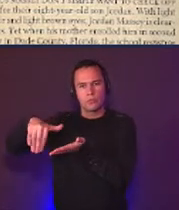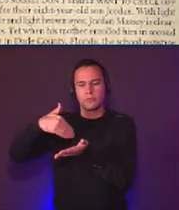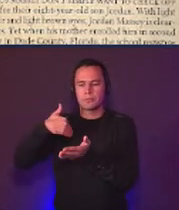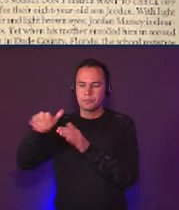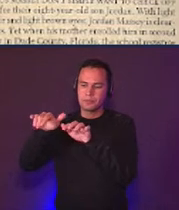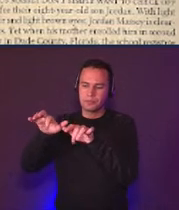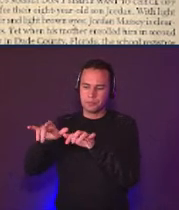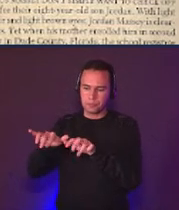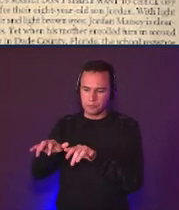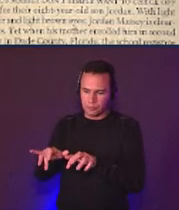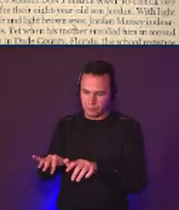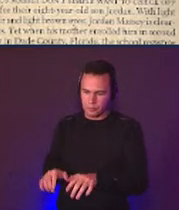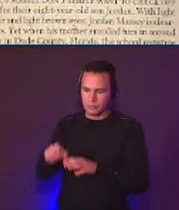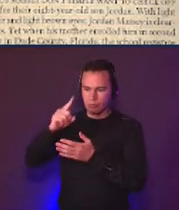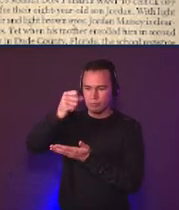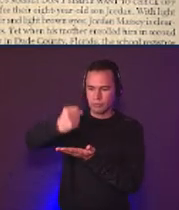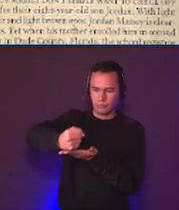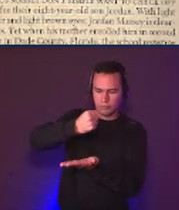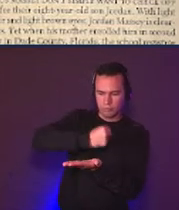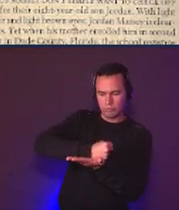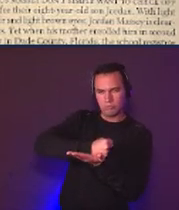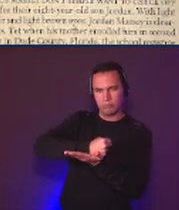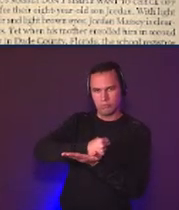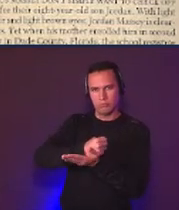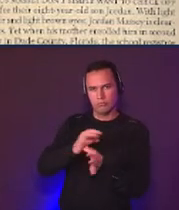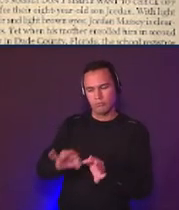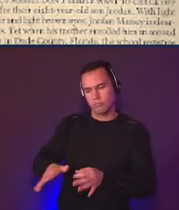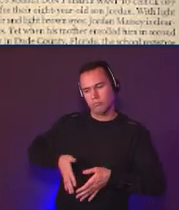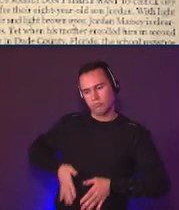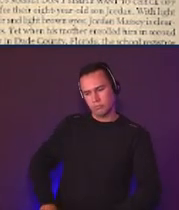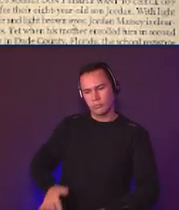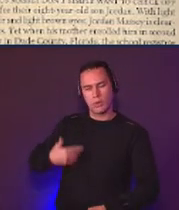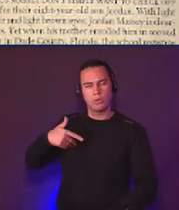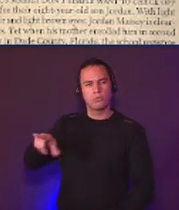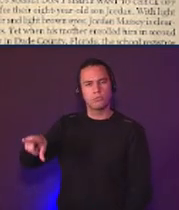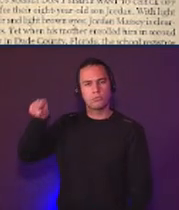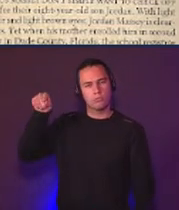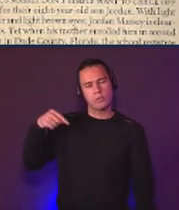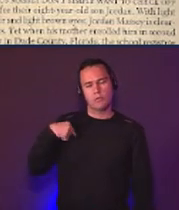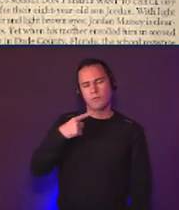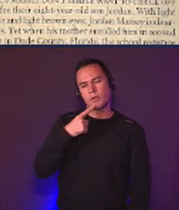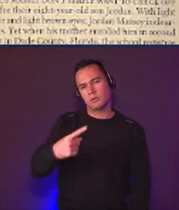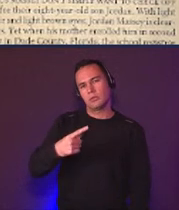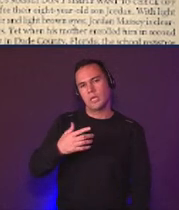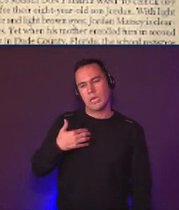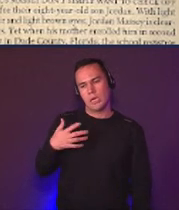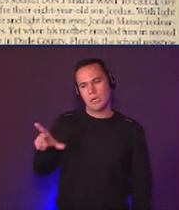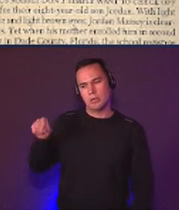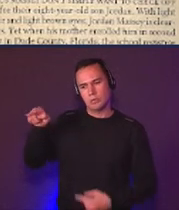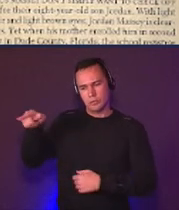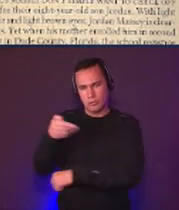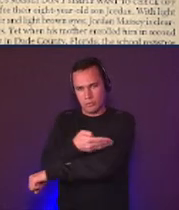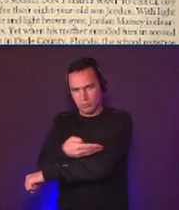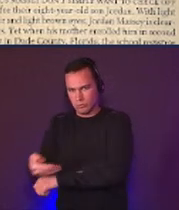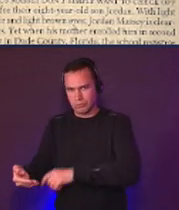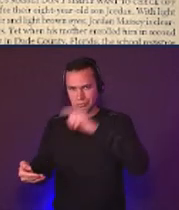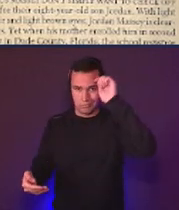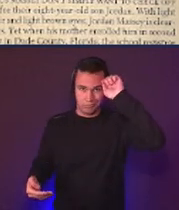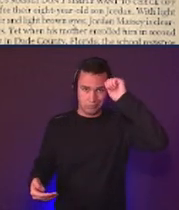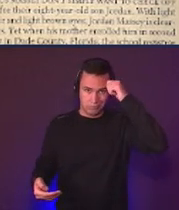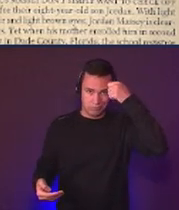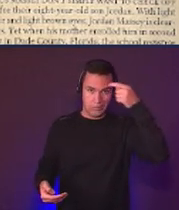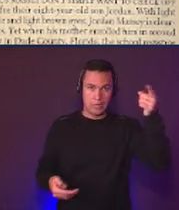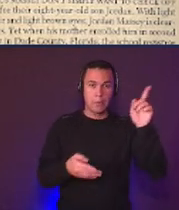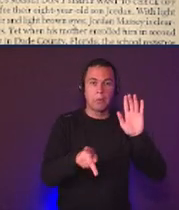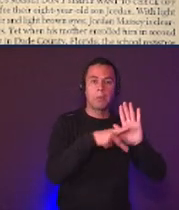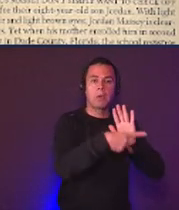and I chose all the races that he is, Black, white, and American Indian. And then they handed me the form back and said,